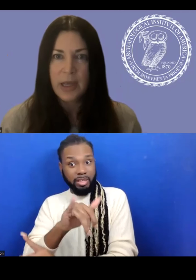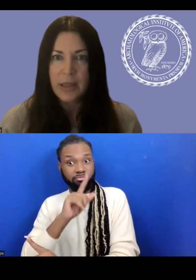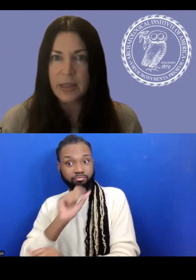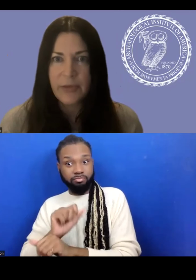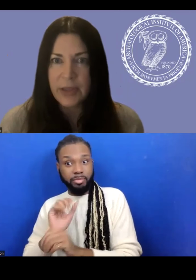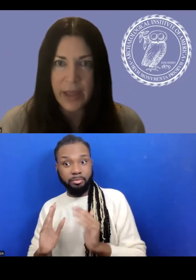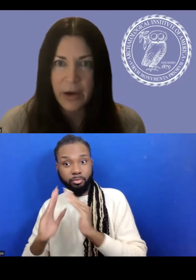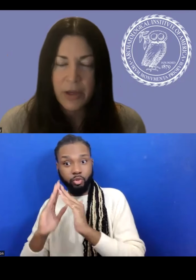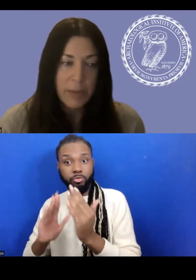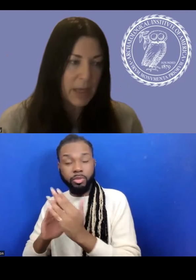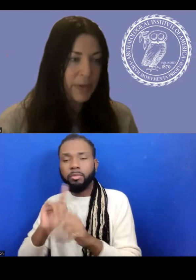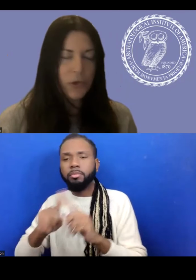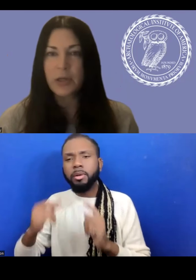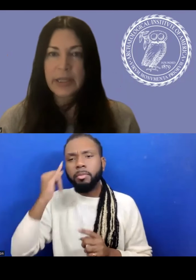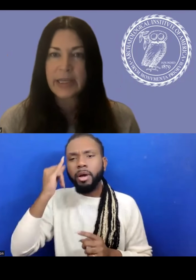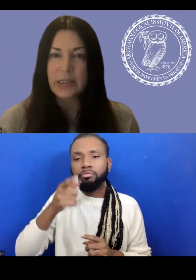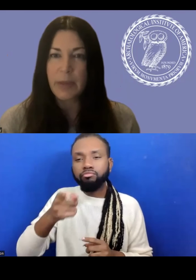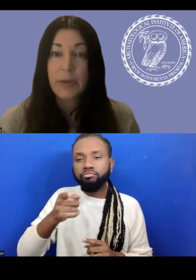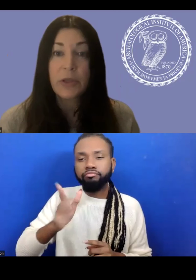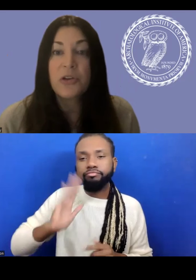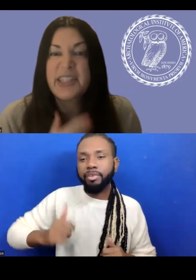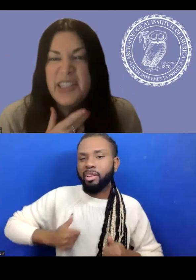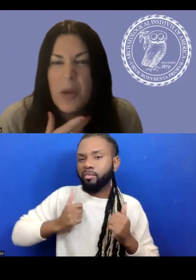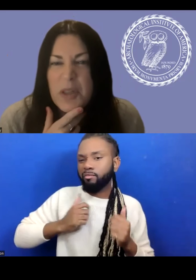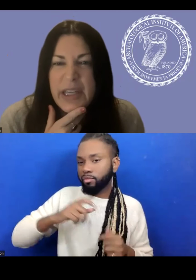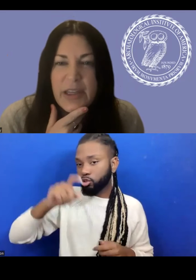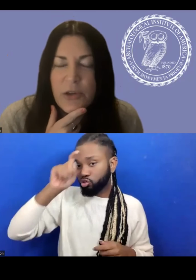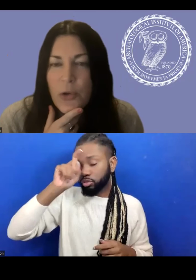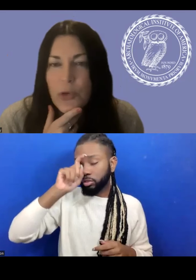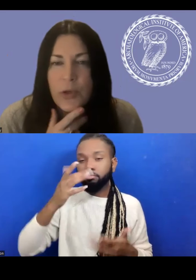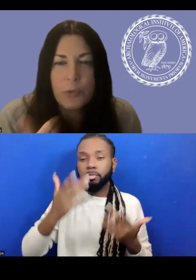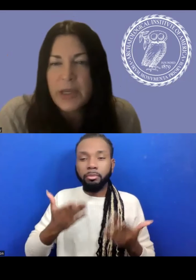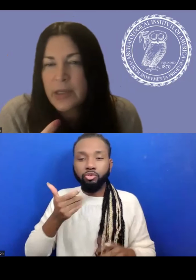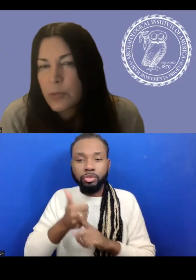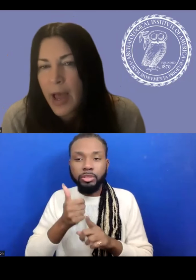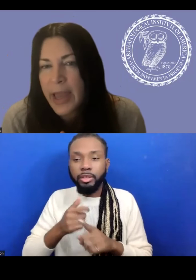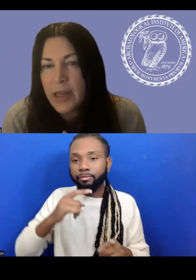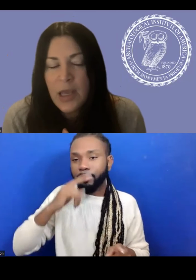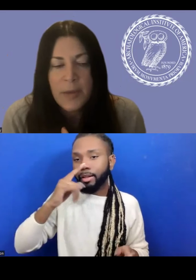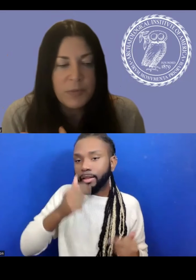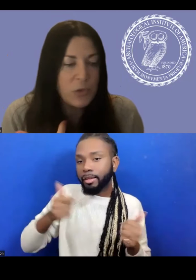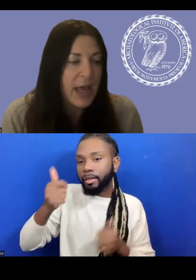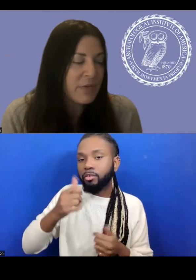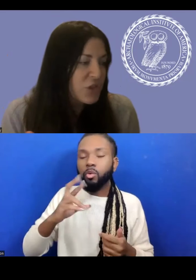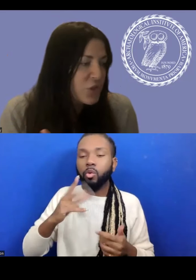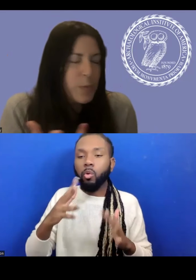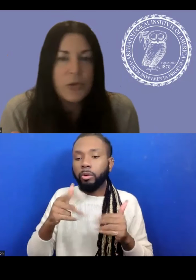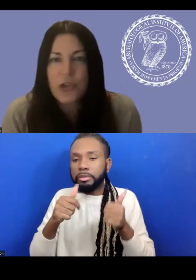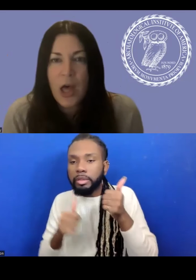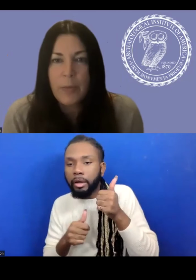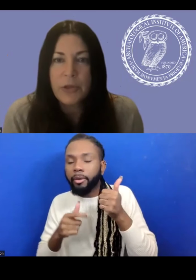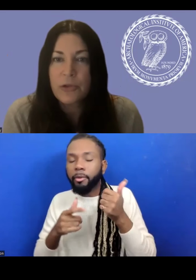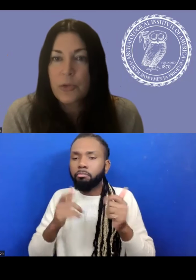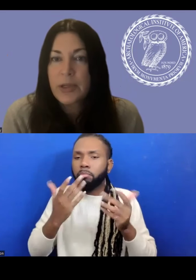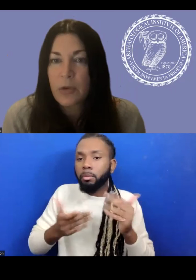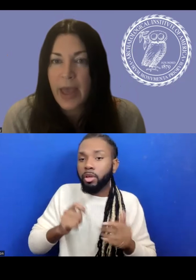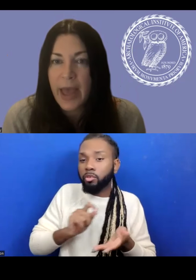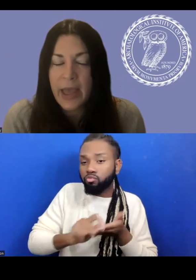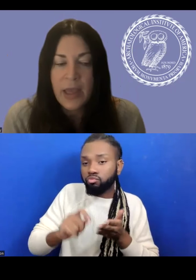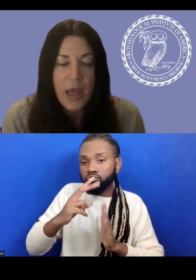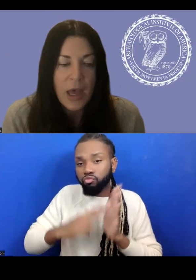Egyptian living there. Maybe you're an elite, maybe you're a sub-elite. You know, you can read and write, you don't have a super job, but you're